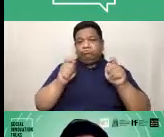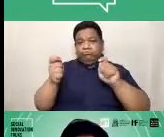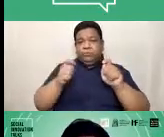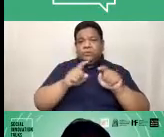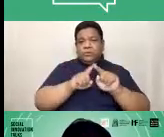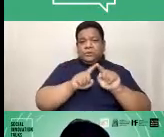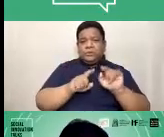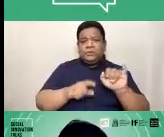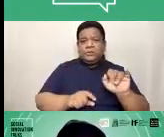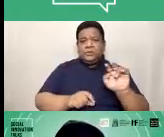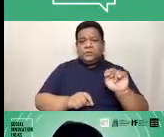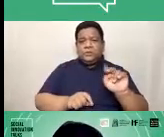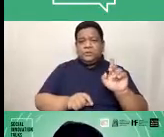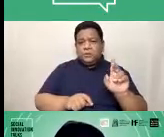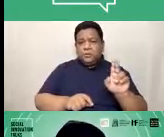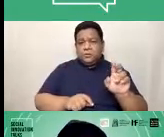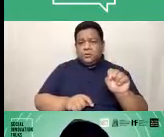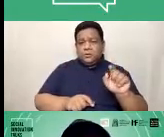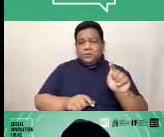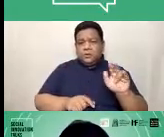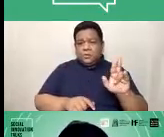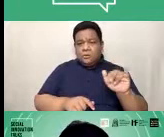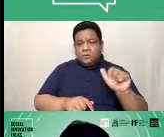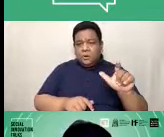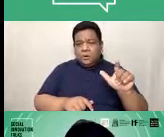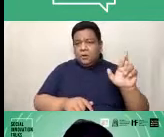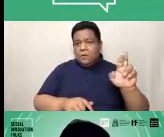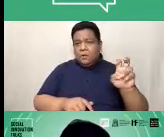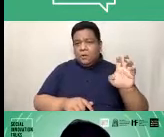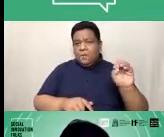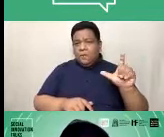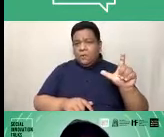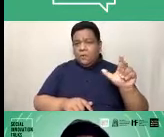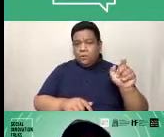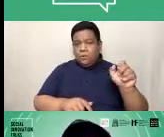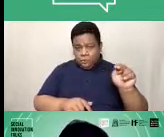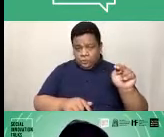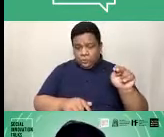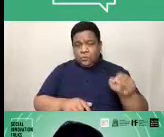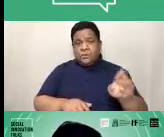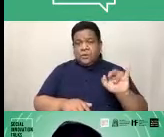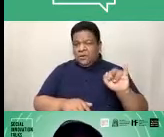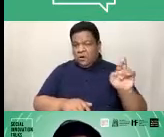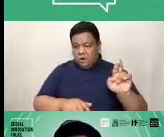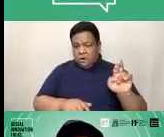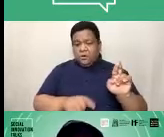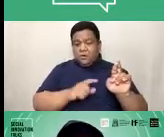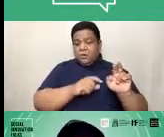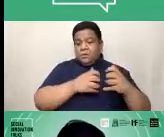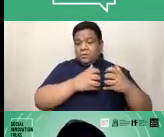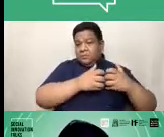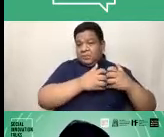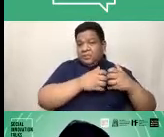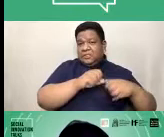industrial revolutions. First one was about steam power and using mechanization. Then the next revolution was when they introduced